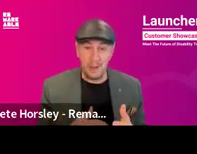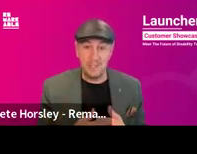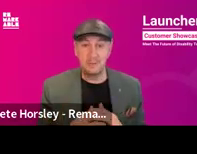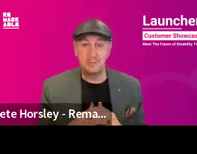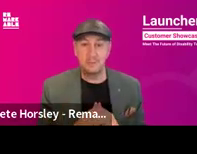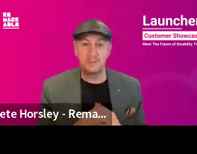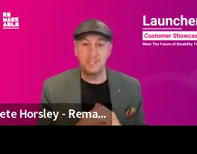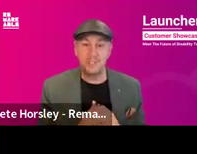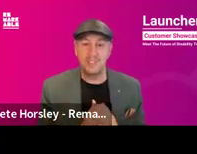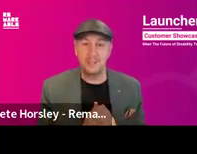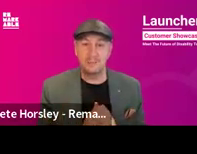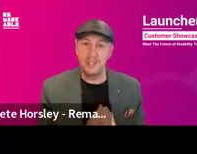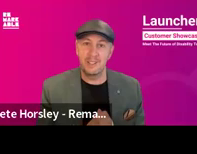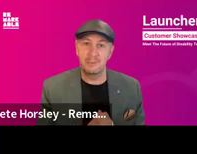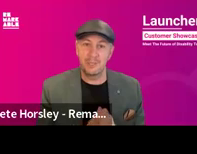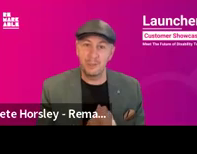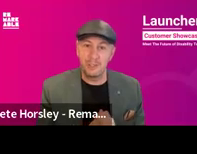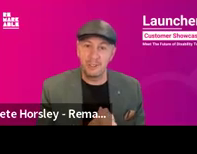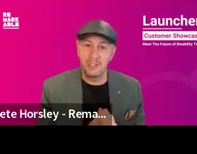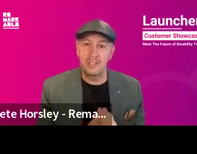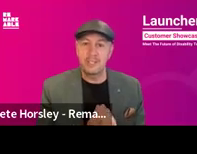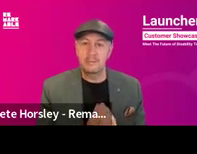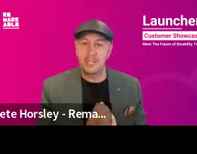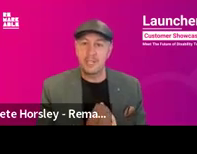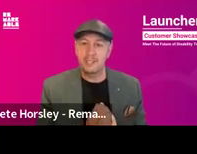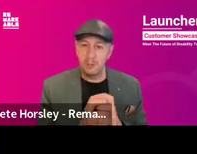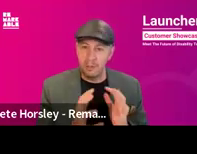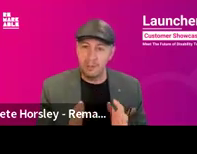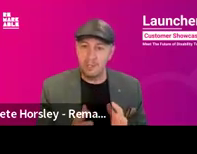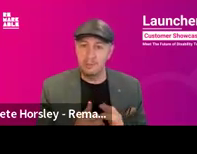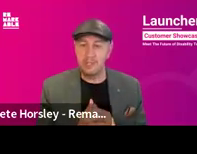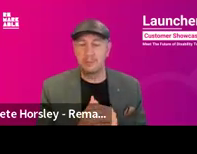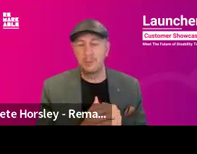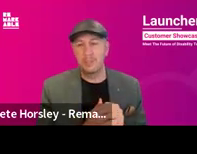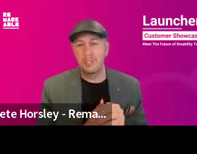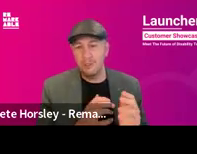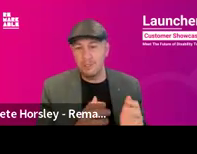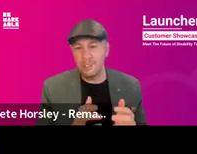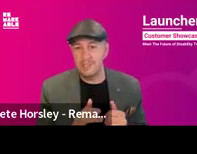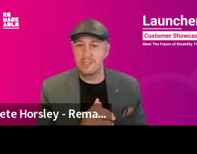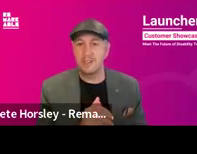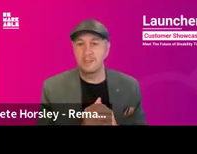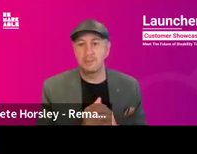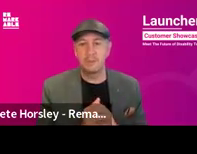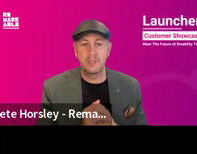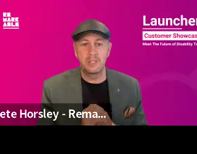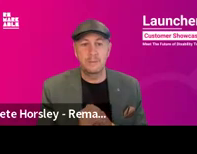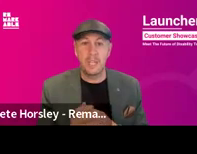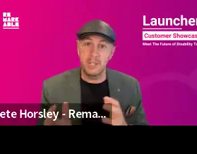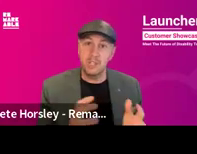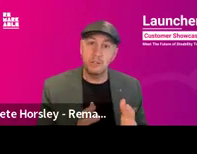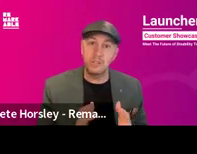new partnership that we've just started with Toyota. Toyota are going to be supporting early stage startups